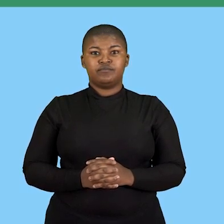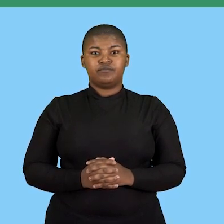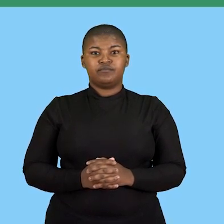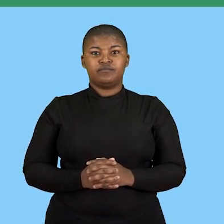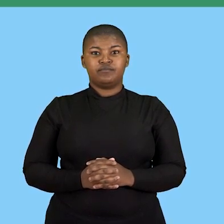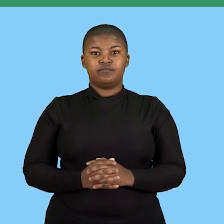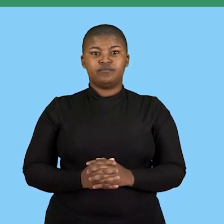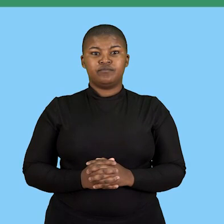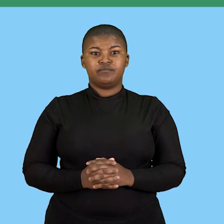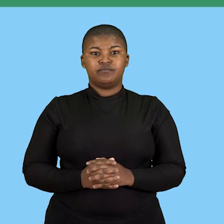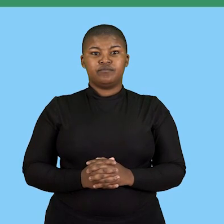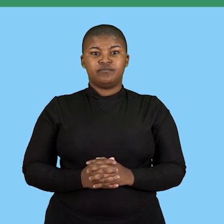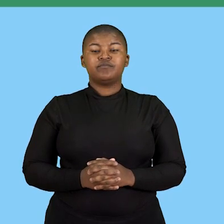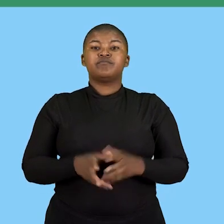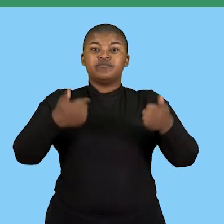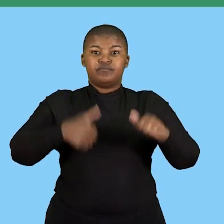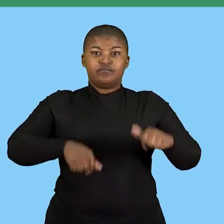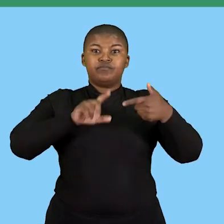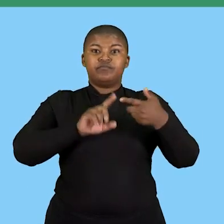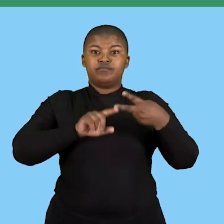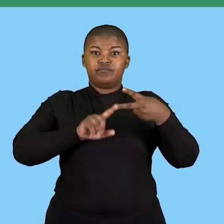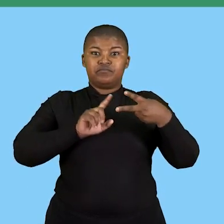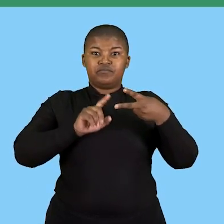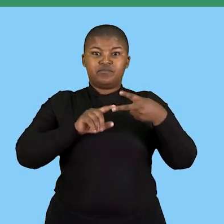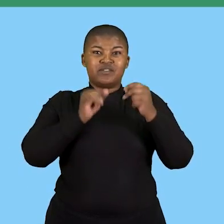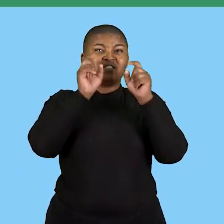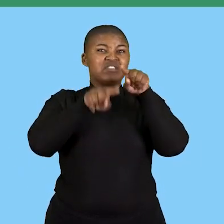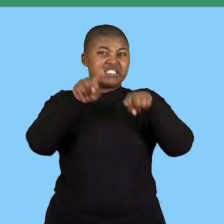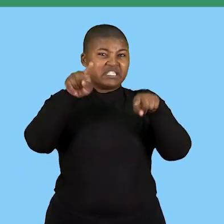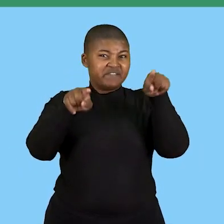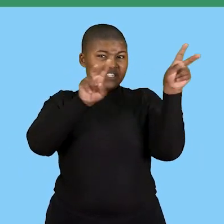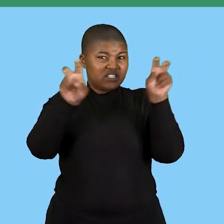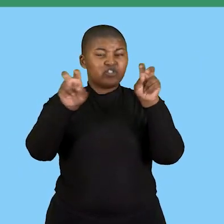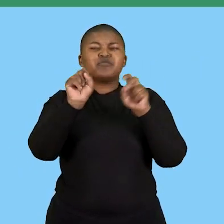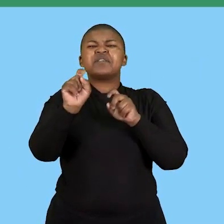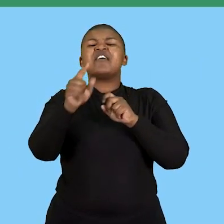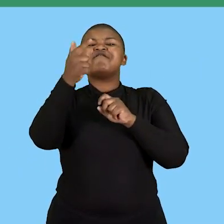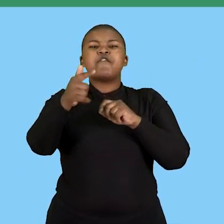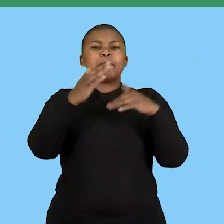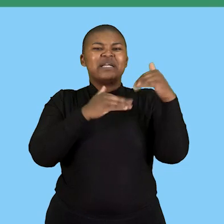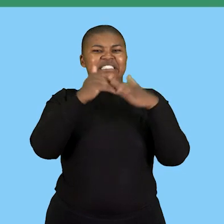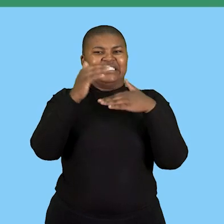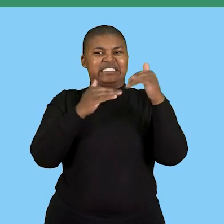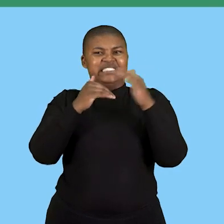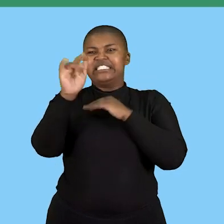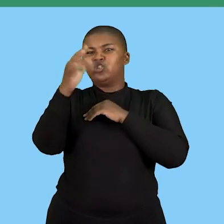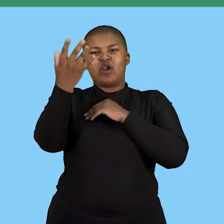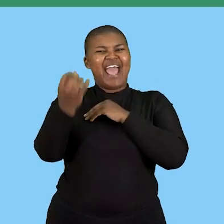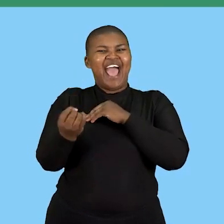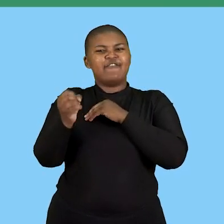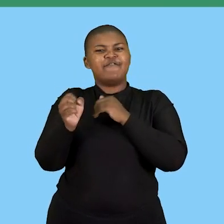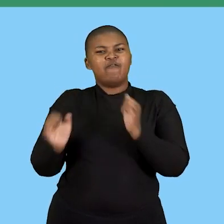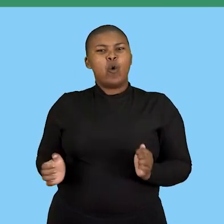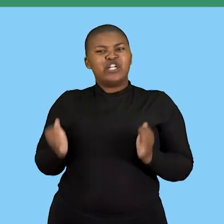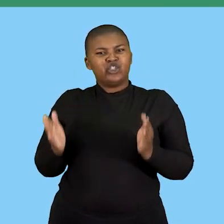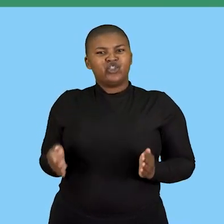That is one. Then you go to another diversity issue, which talks to now their building does